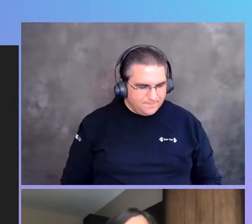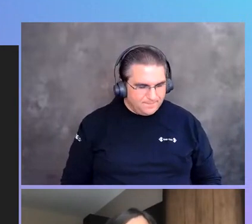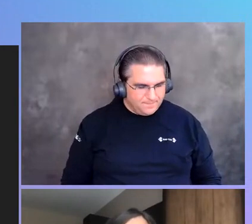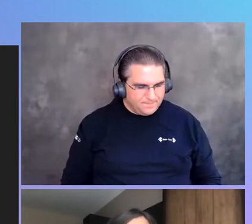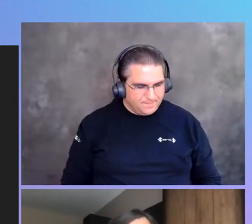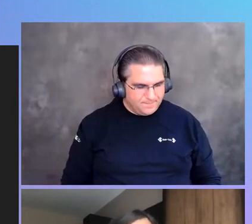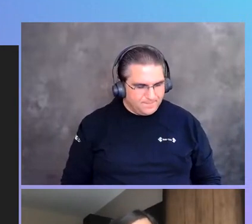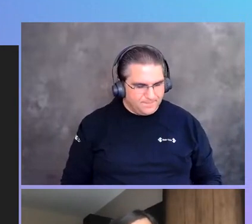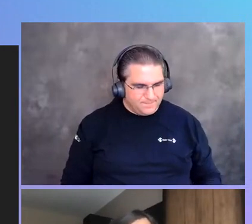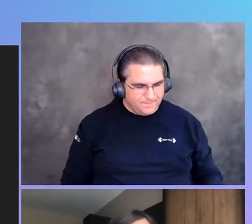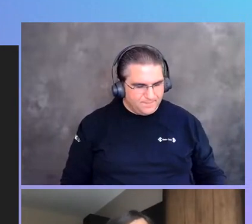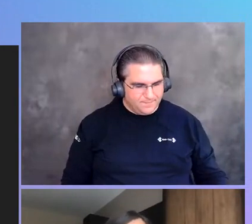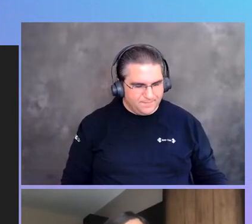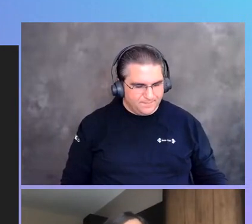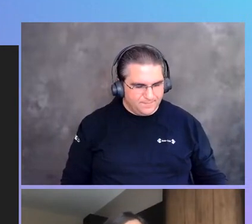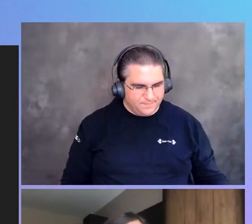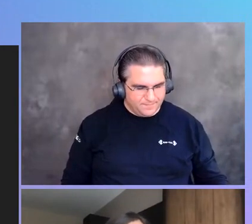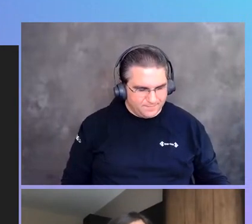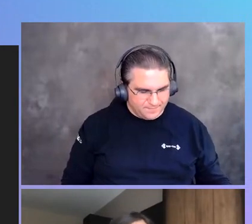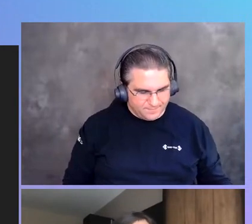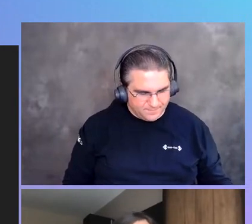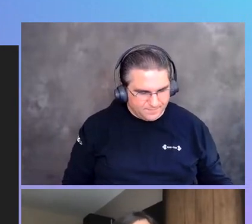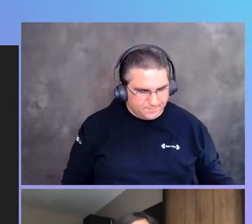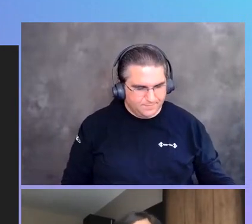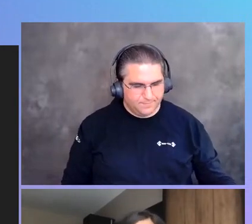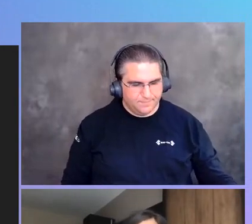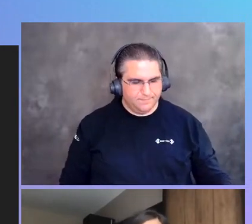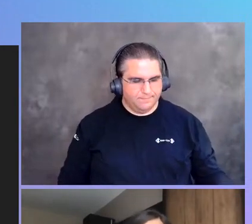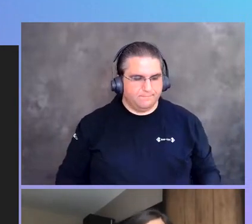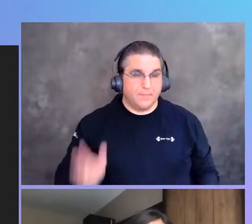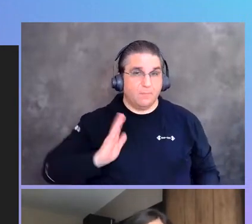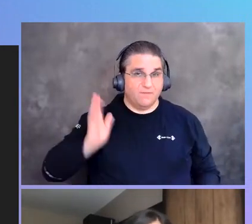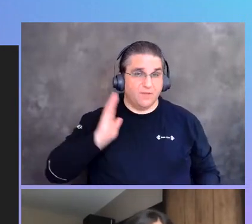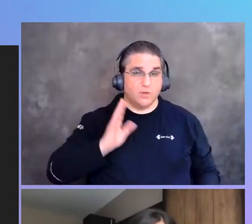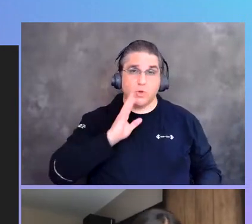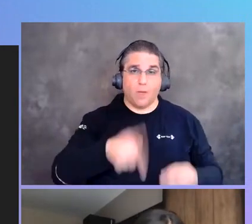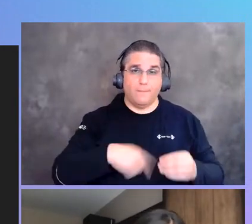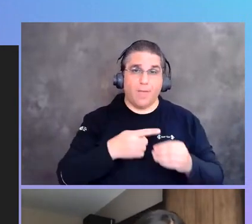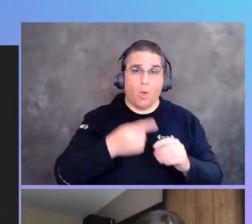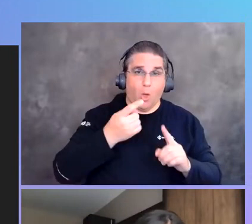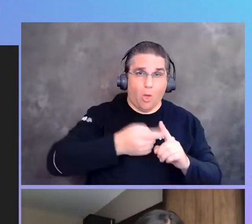I briefly talked about automated tests as a starting point.